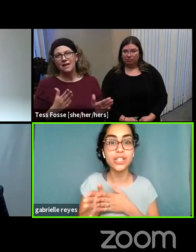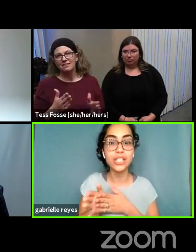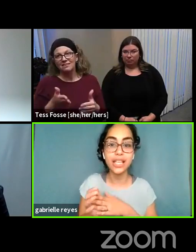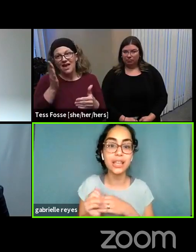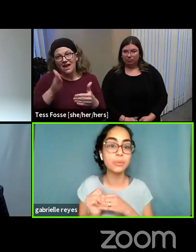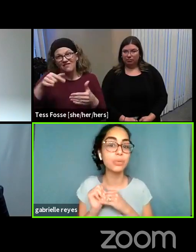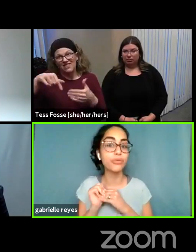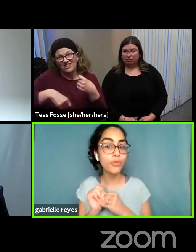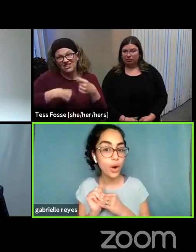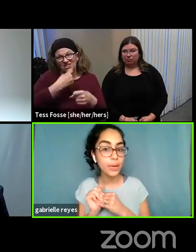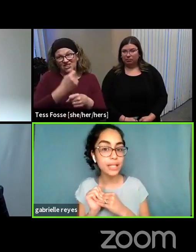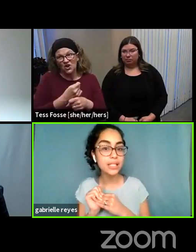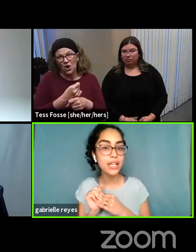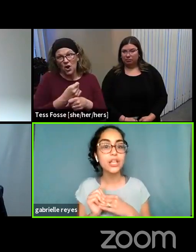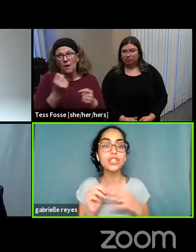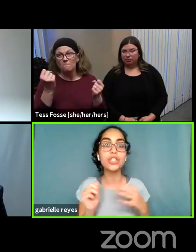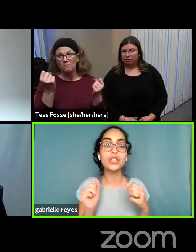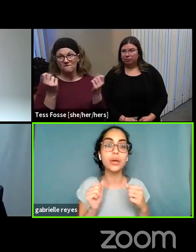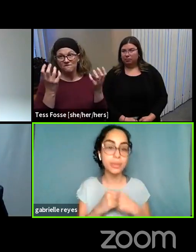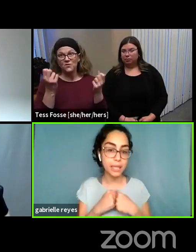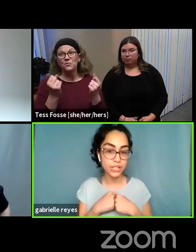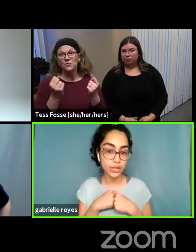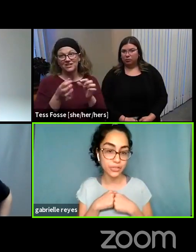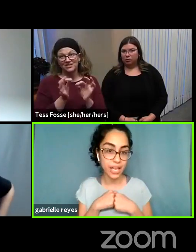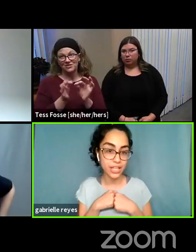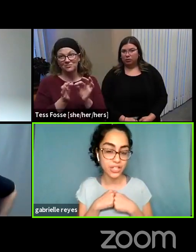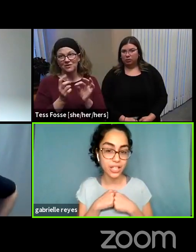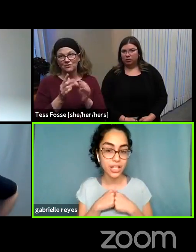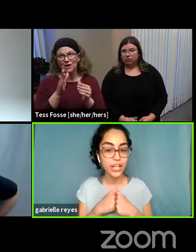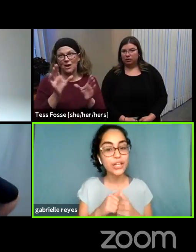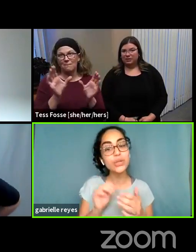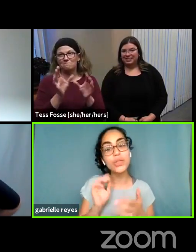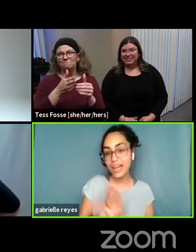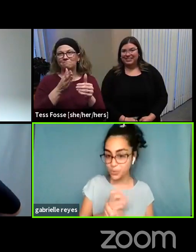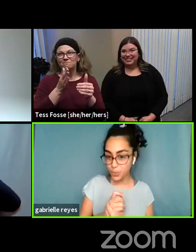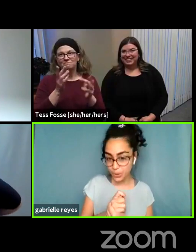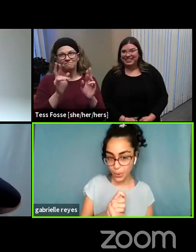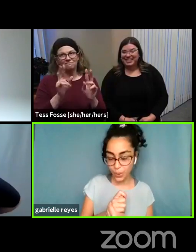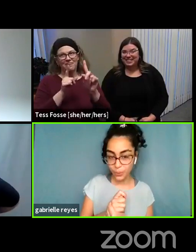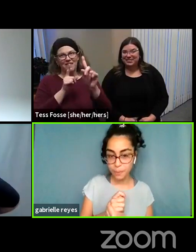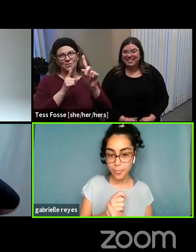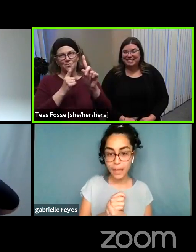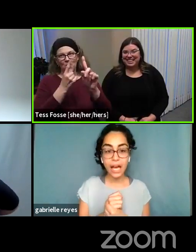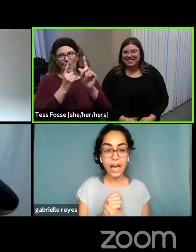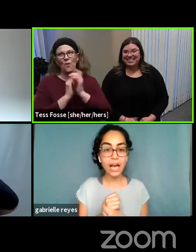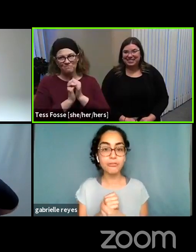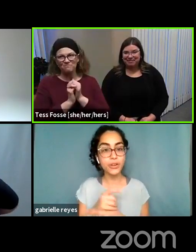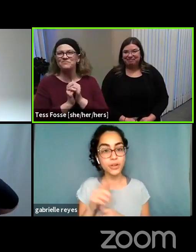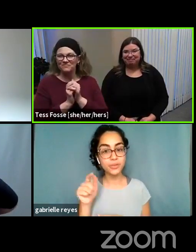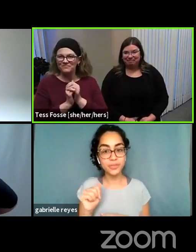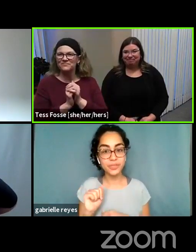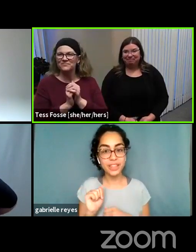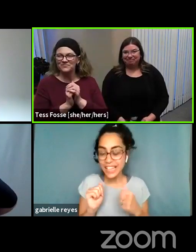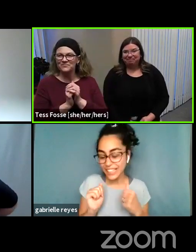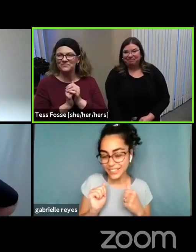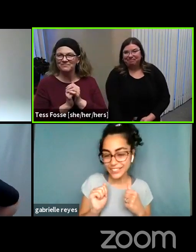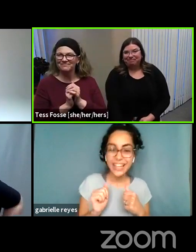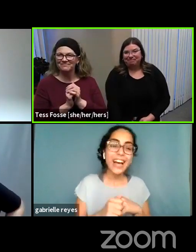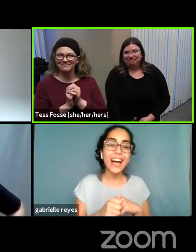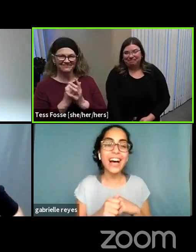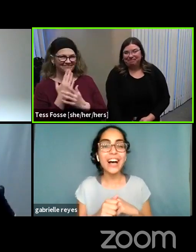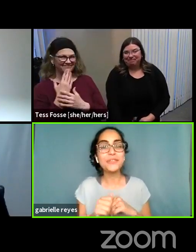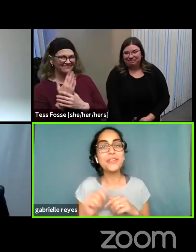this year to take the performance to complete my certification. So that's one goal. Fantastic. Thank